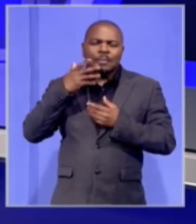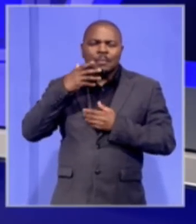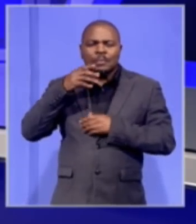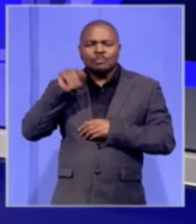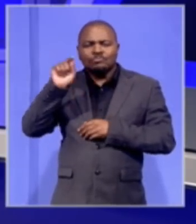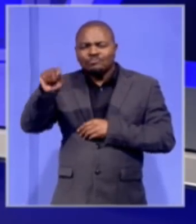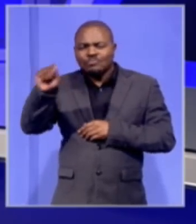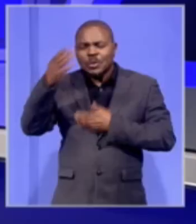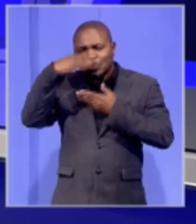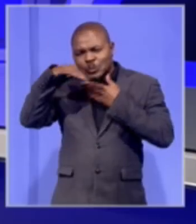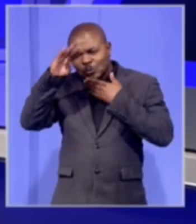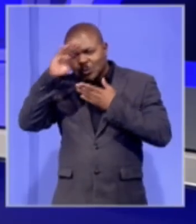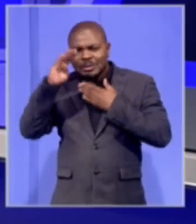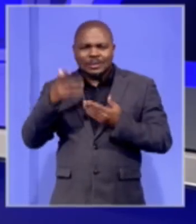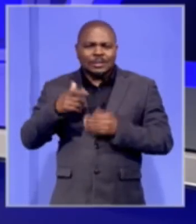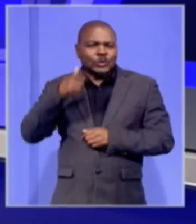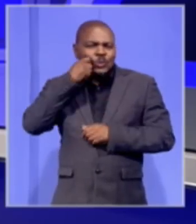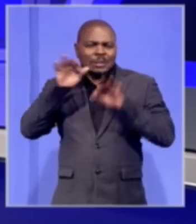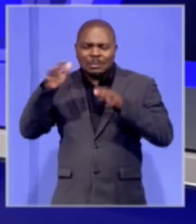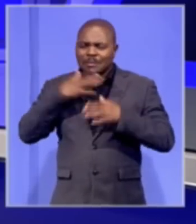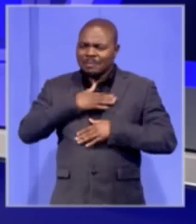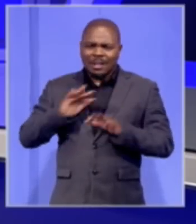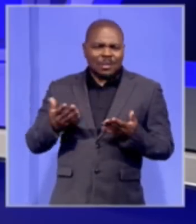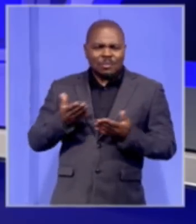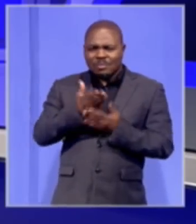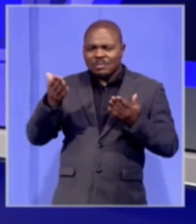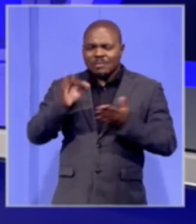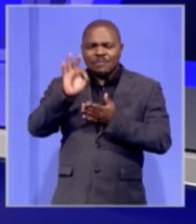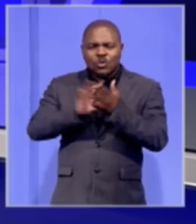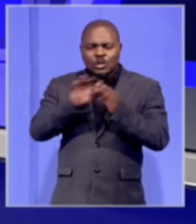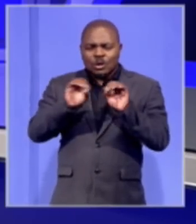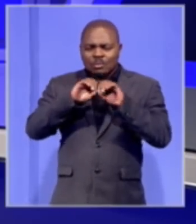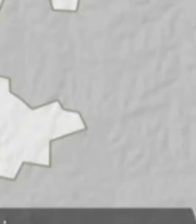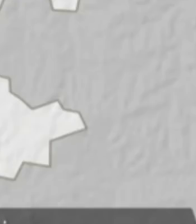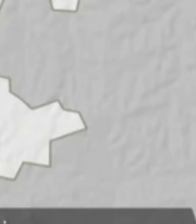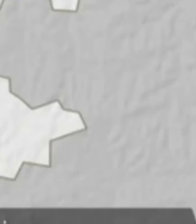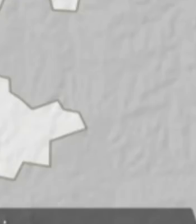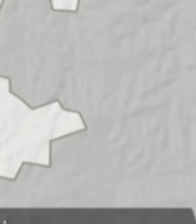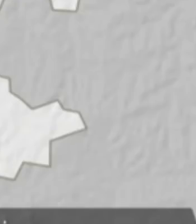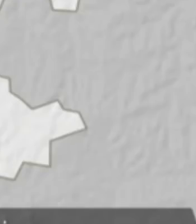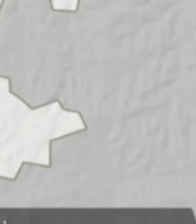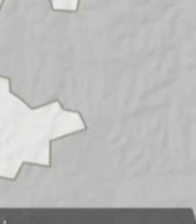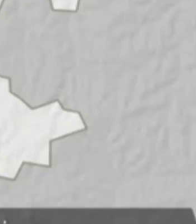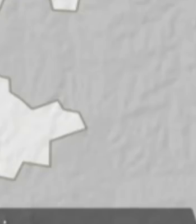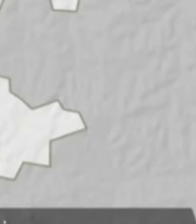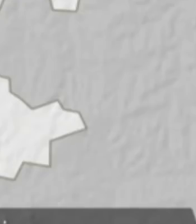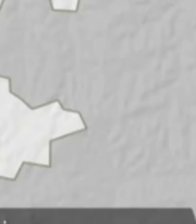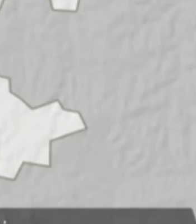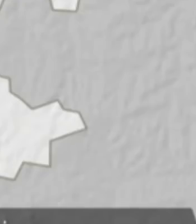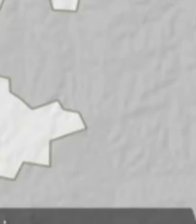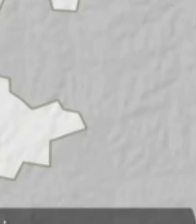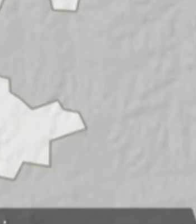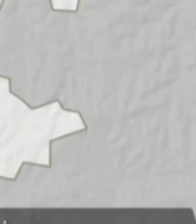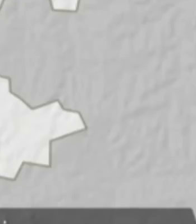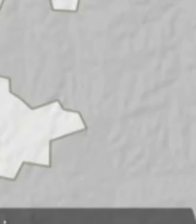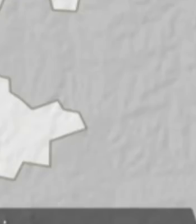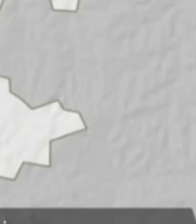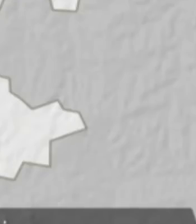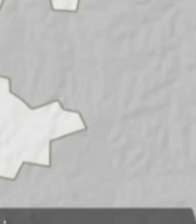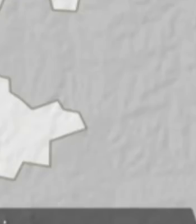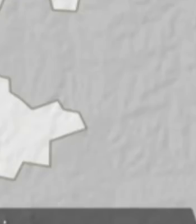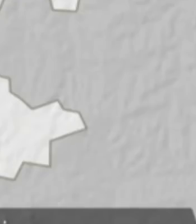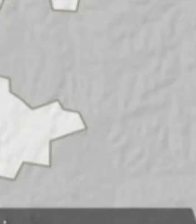dipolotiki e tlonkang karolo mo yona e be ho etsahalang. Ka nnete moya ko phahameng fela ho bonahalang